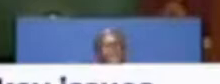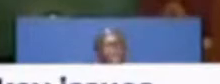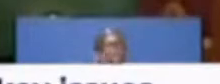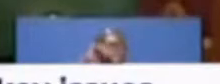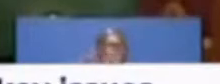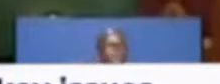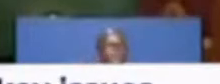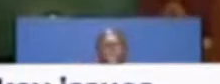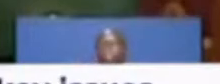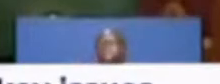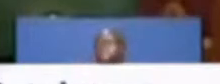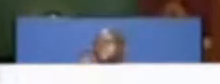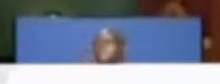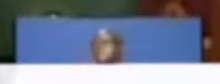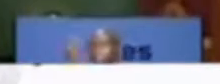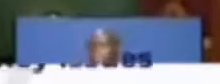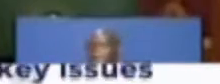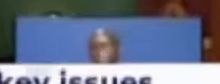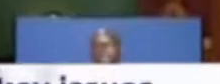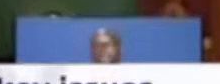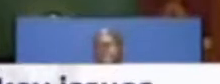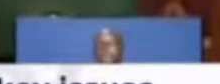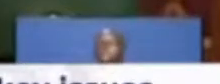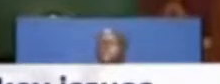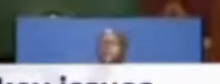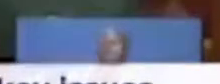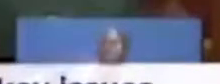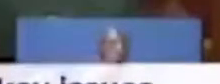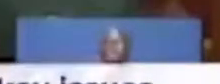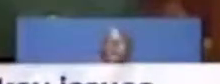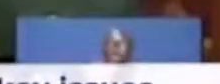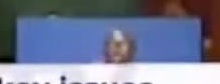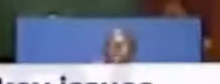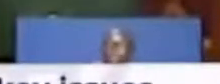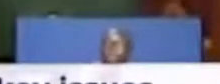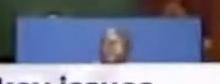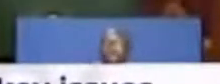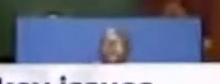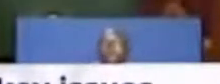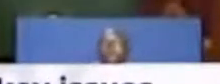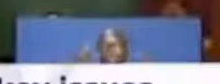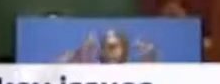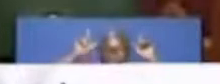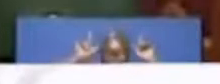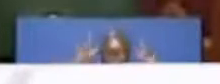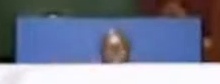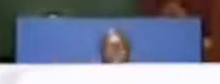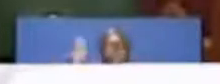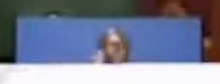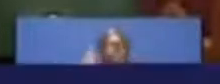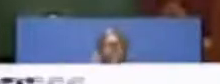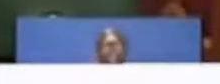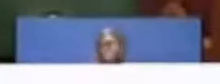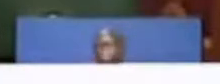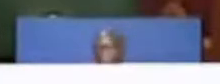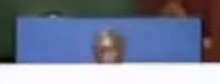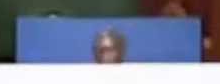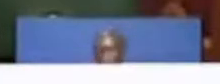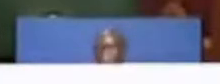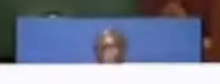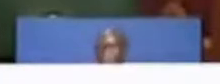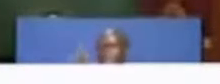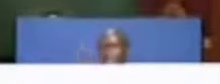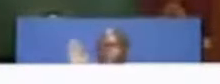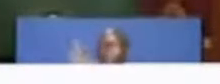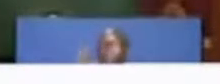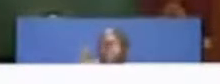because slaughtering was limited to a few or no animals in a month. To enhance further the